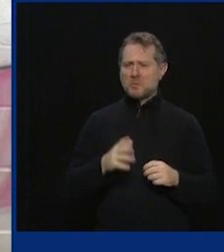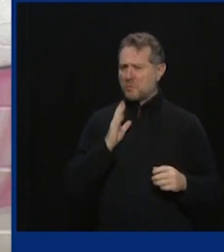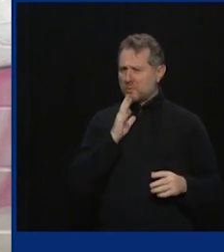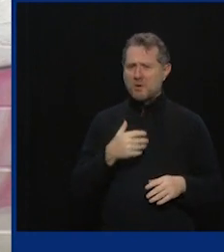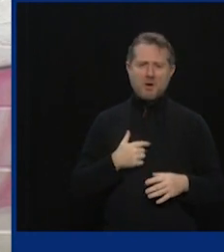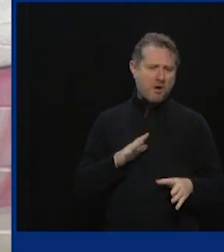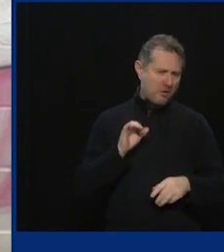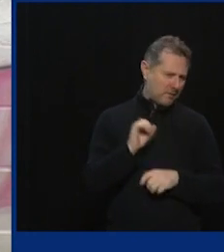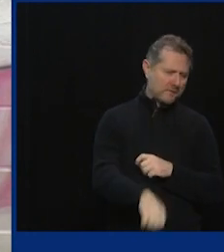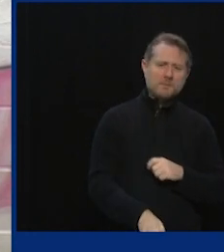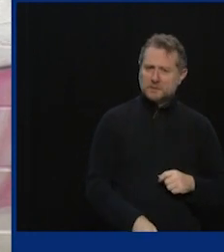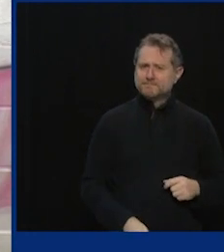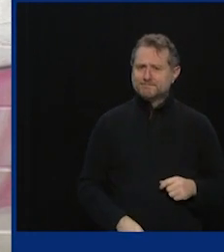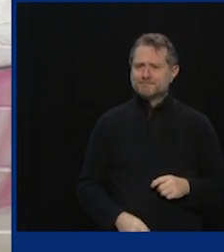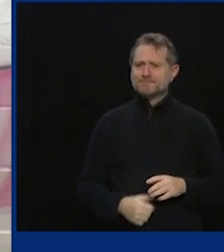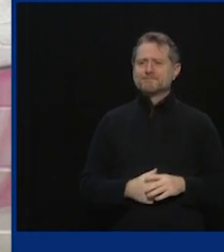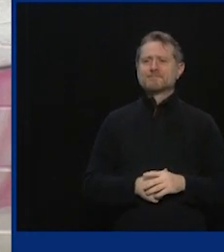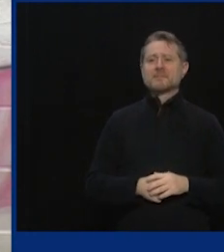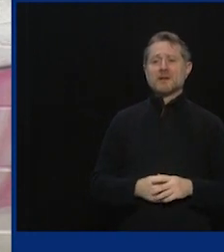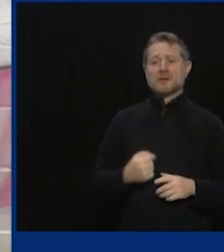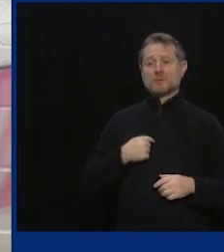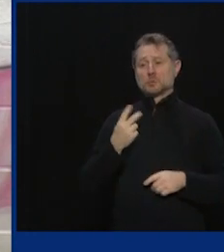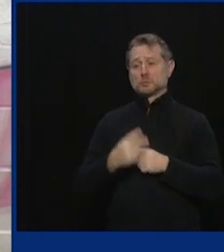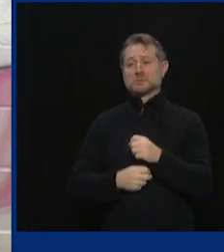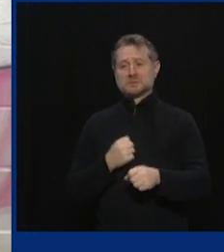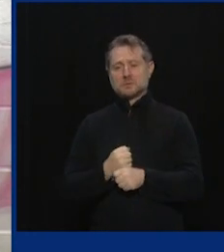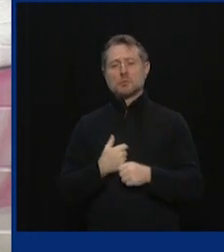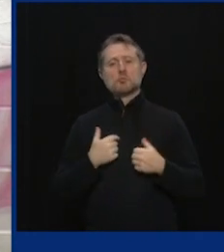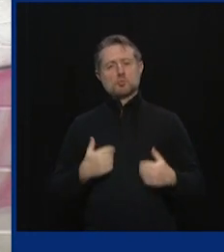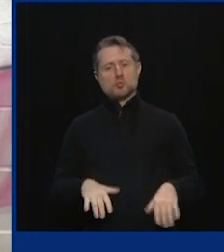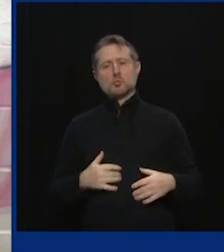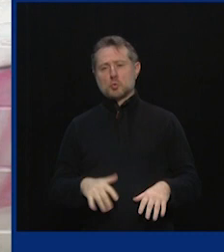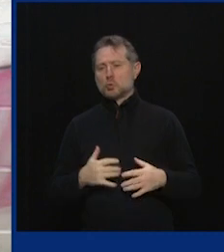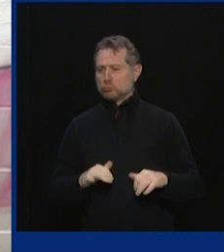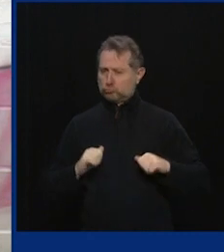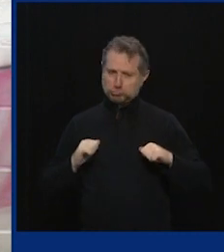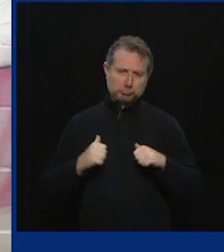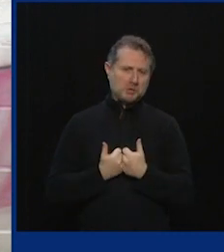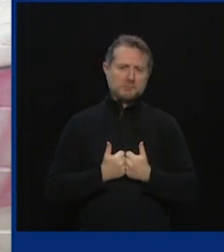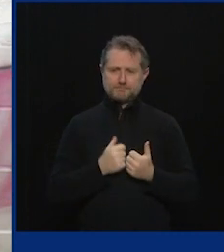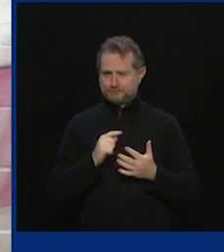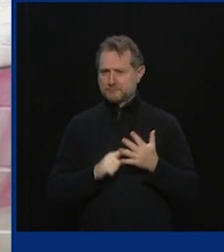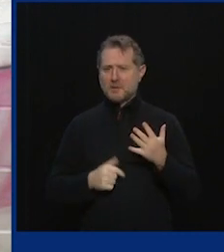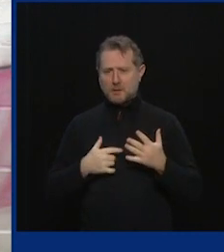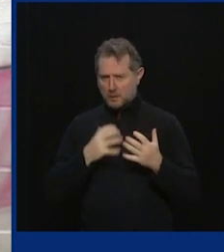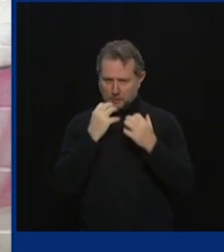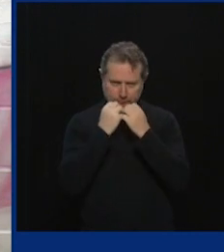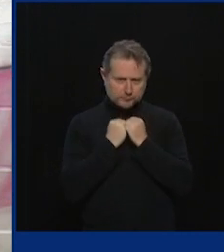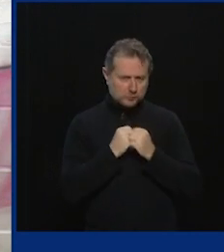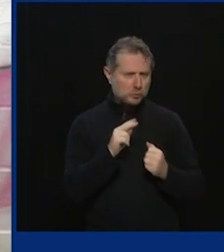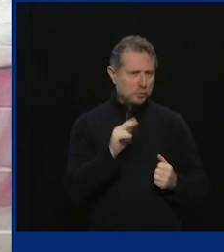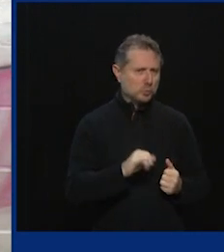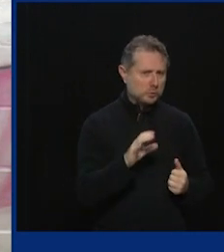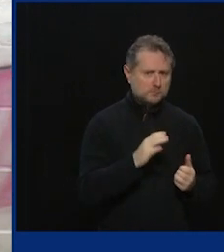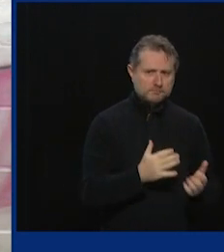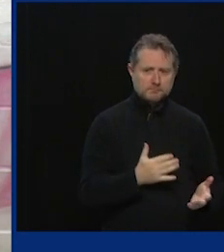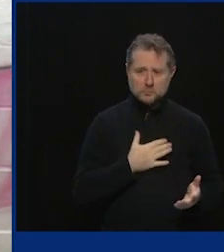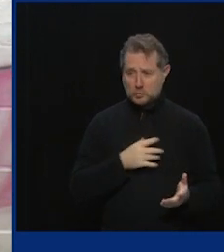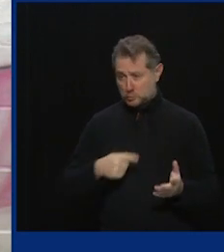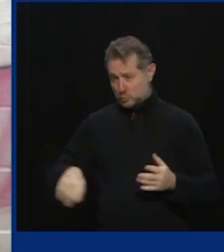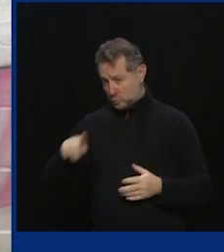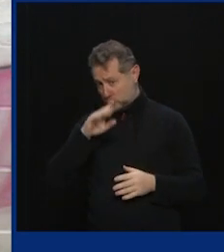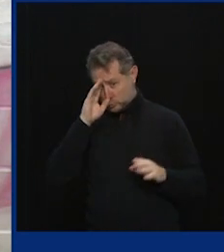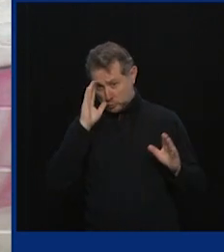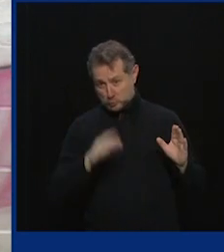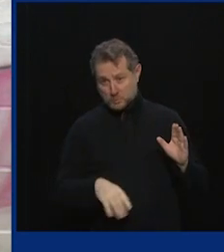past 2 years have really tested my own belief and others' belief in New York City. But as everyone in this room knows, the economic shutdown